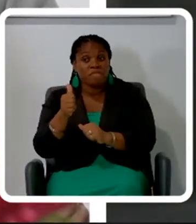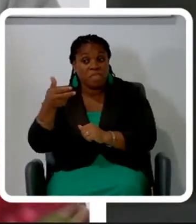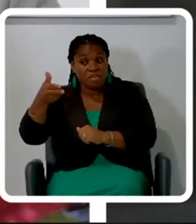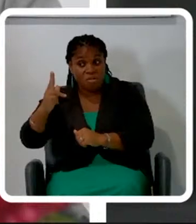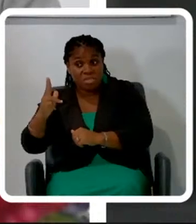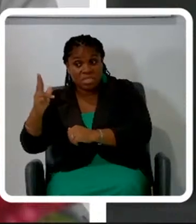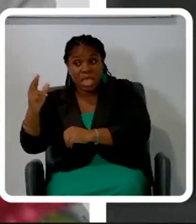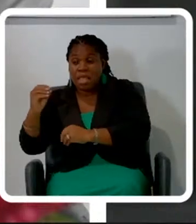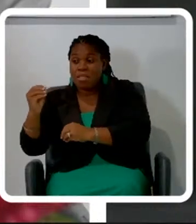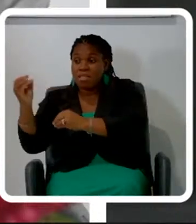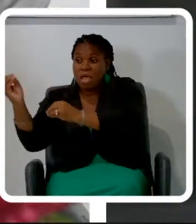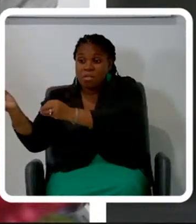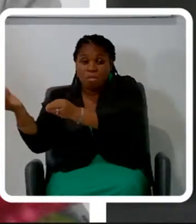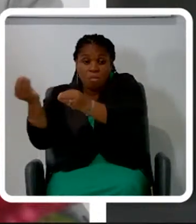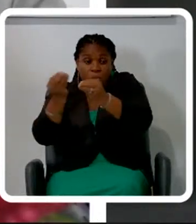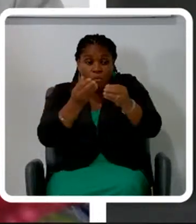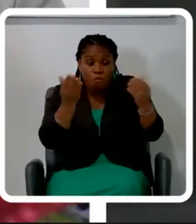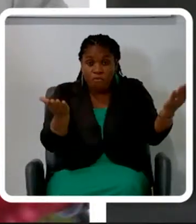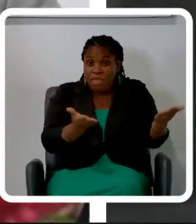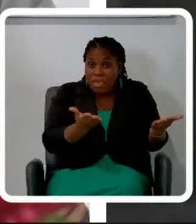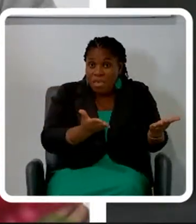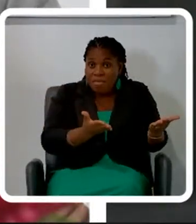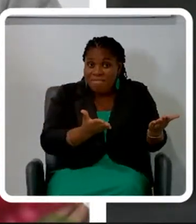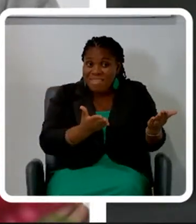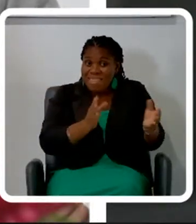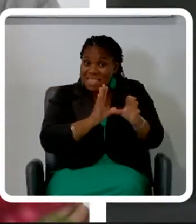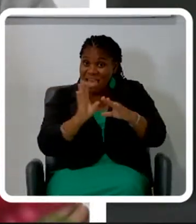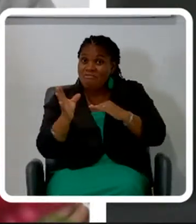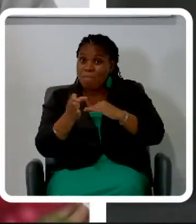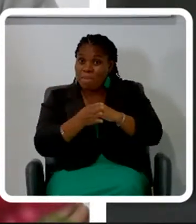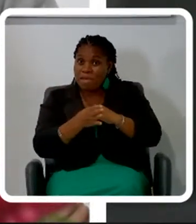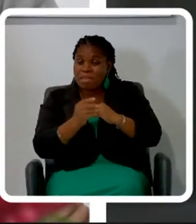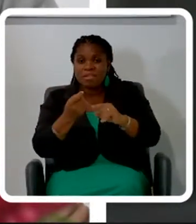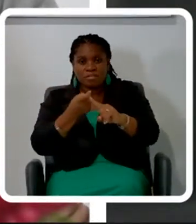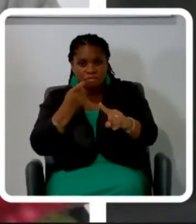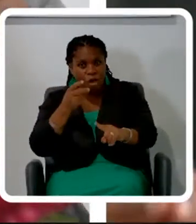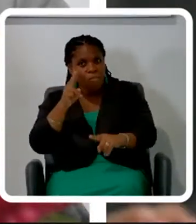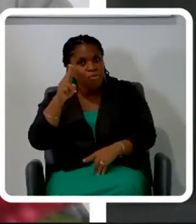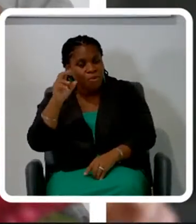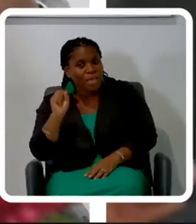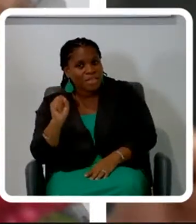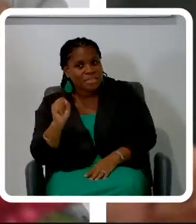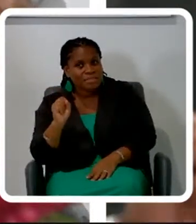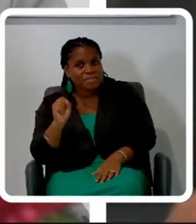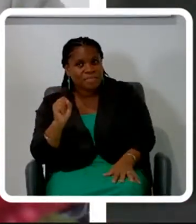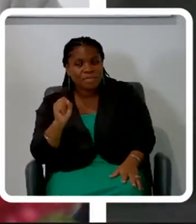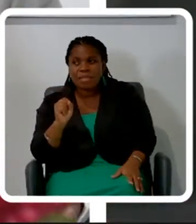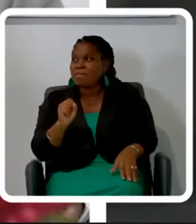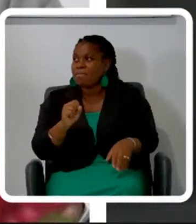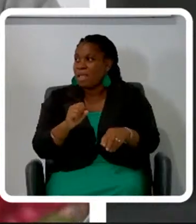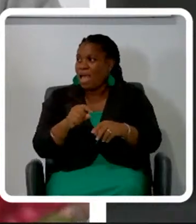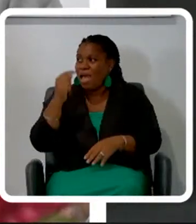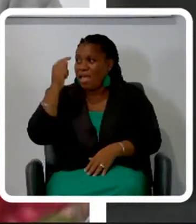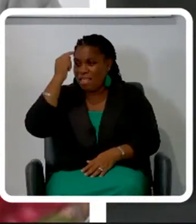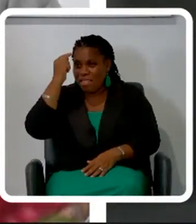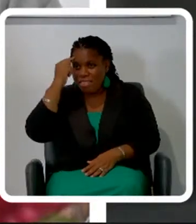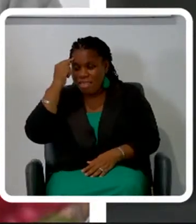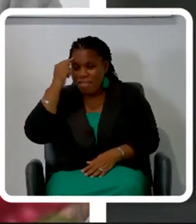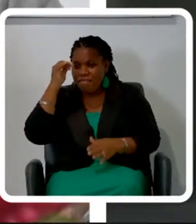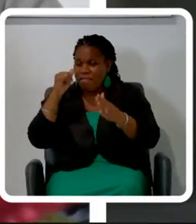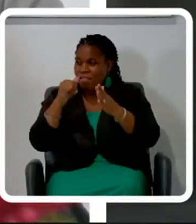America. I know recently some action has been taken. I can say that. But I think the landmark case by